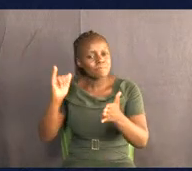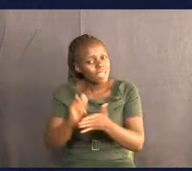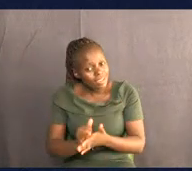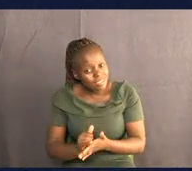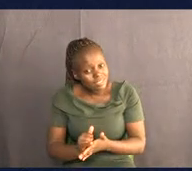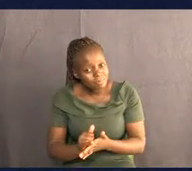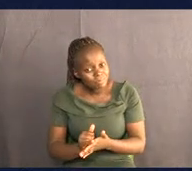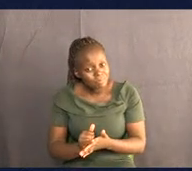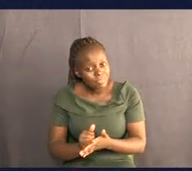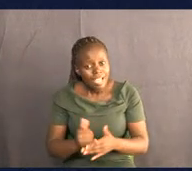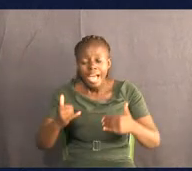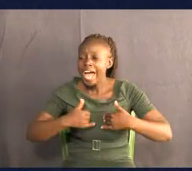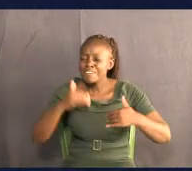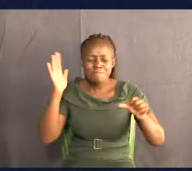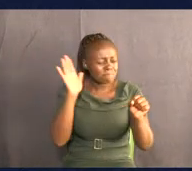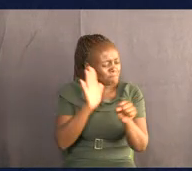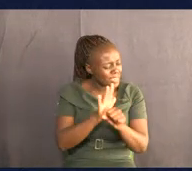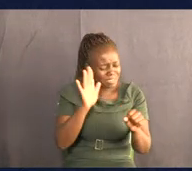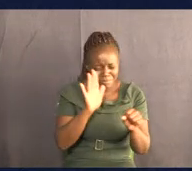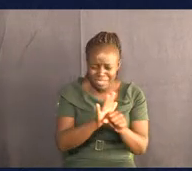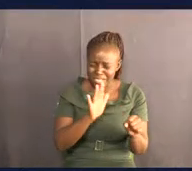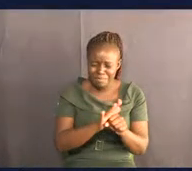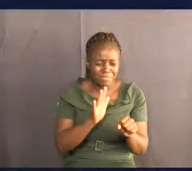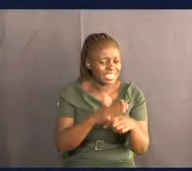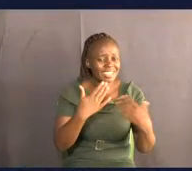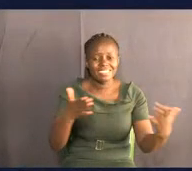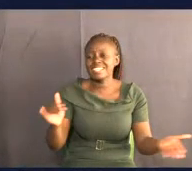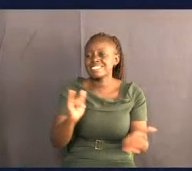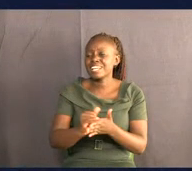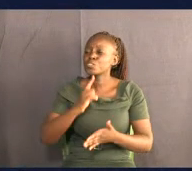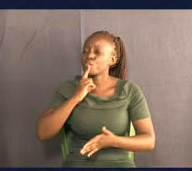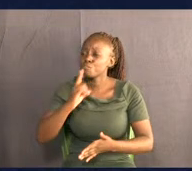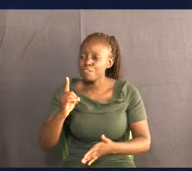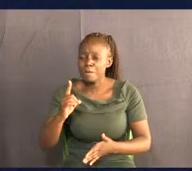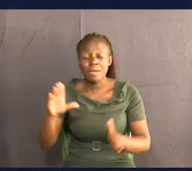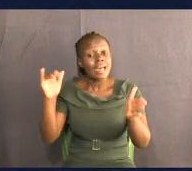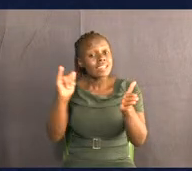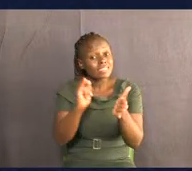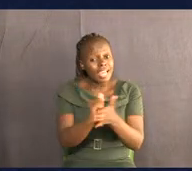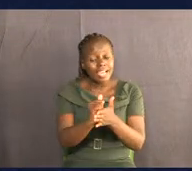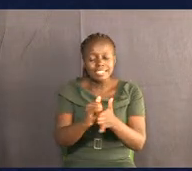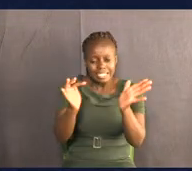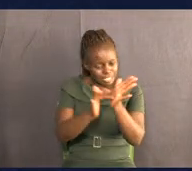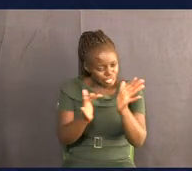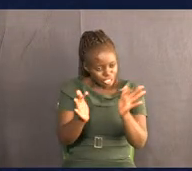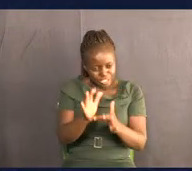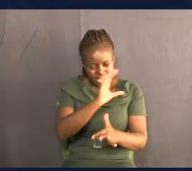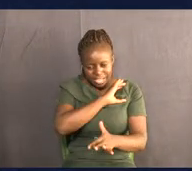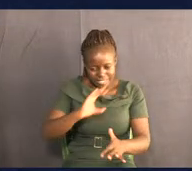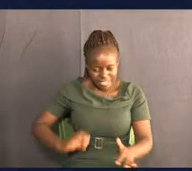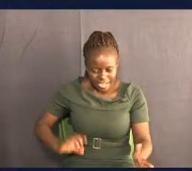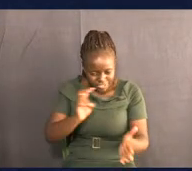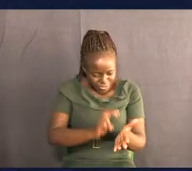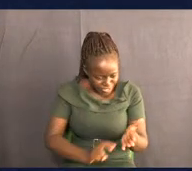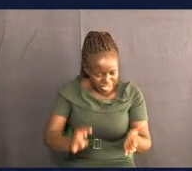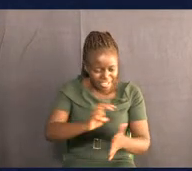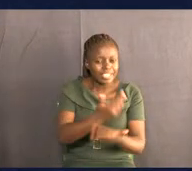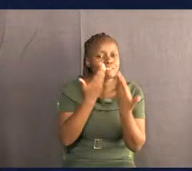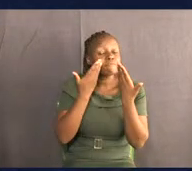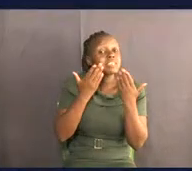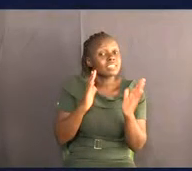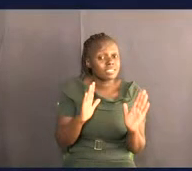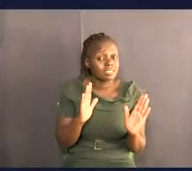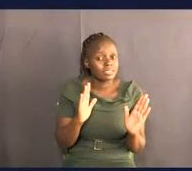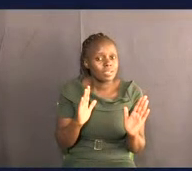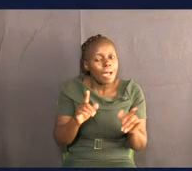Corinthians 15, there are very many other things that confirm that Jesus Christ has resurrected. So he